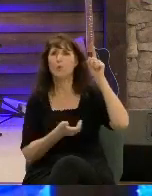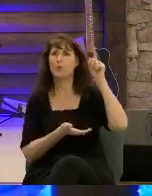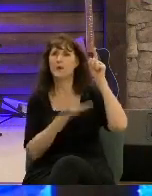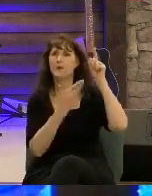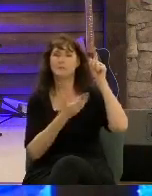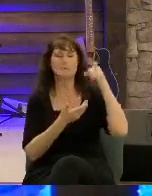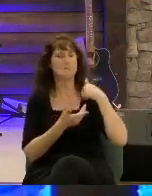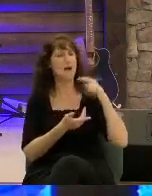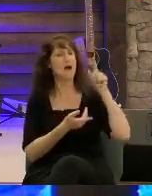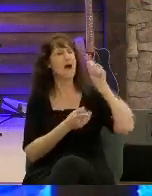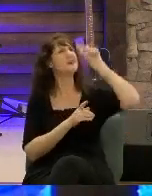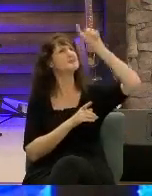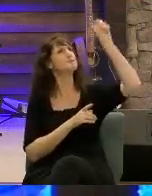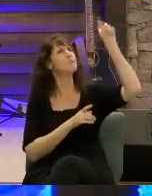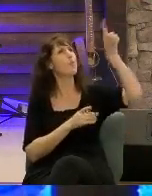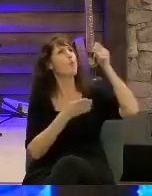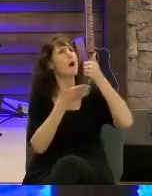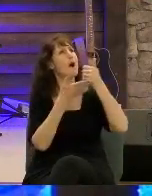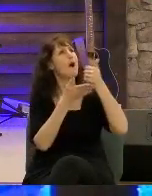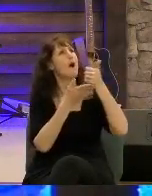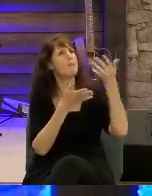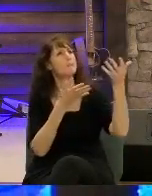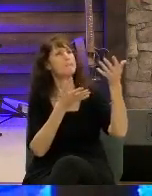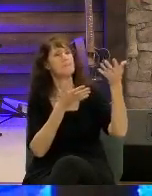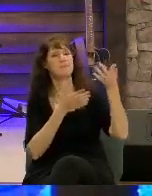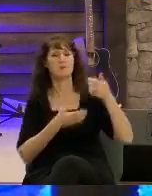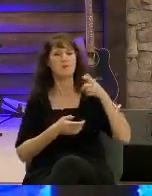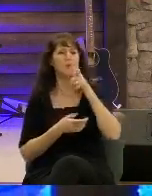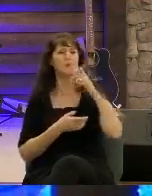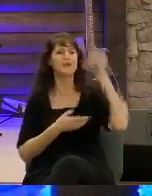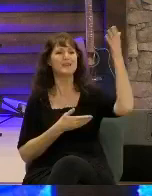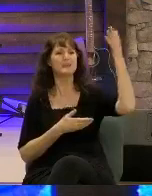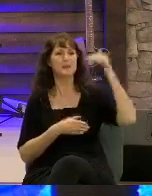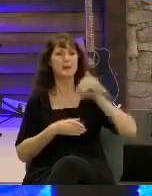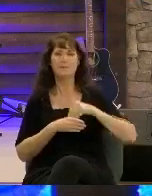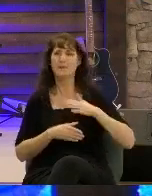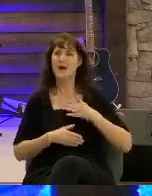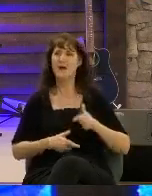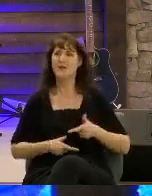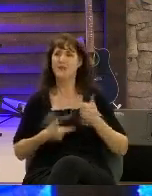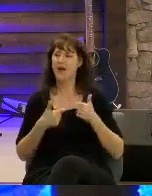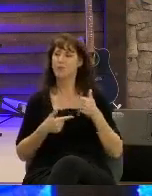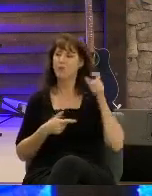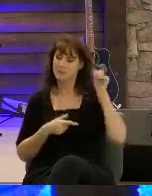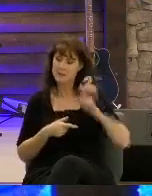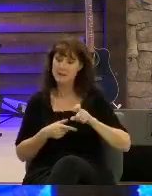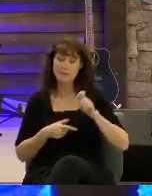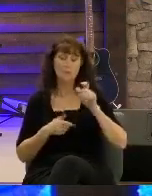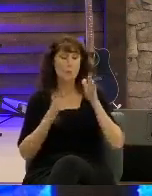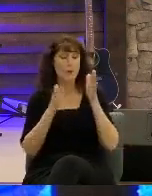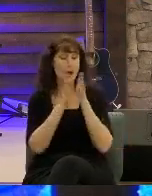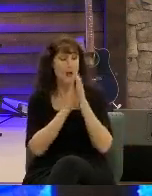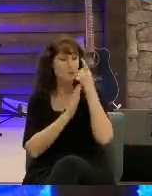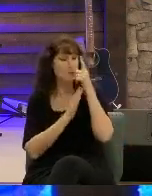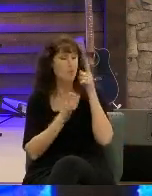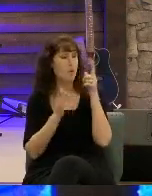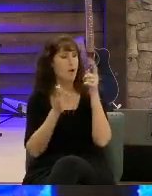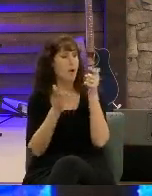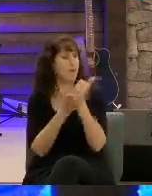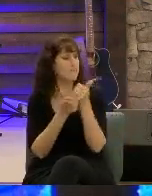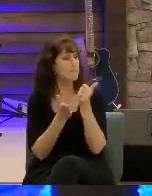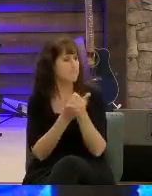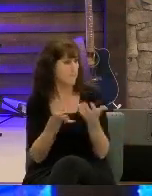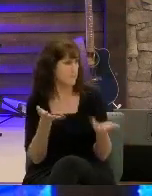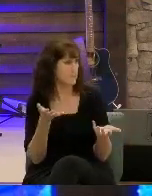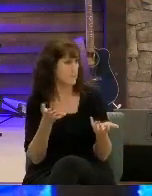help in discovering who God really is in my life. Sometimes we just need to ask for help, right?